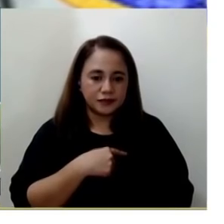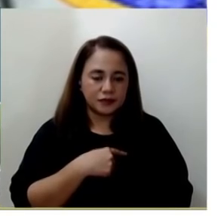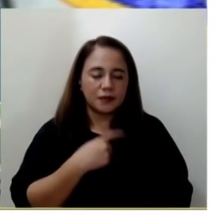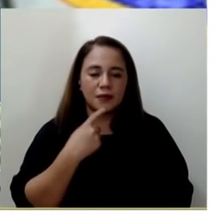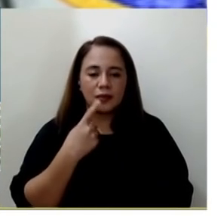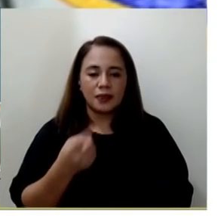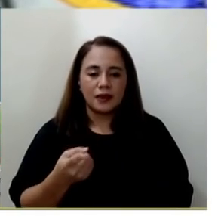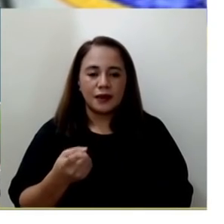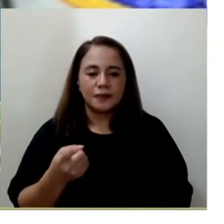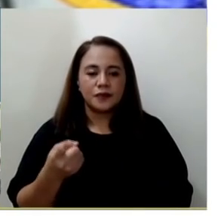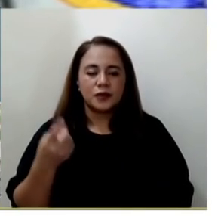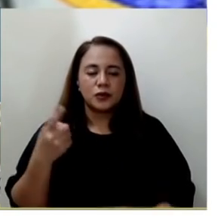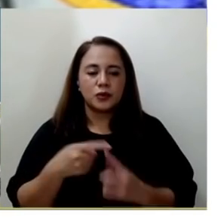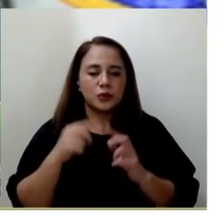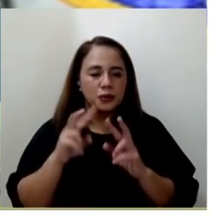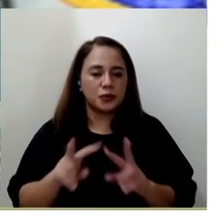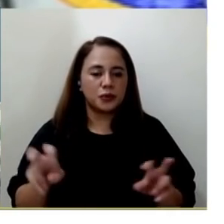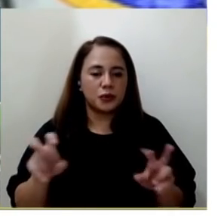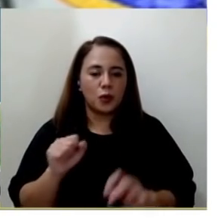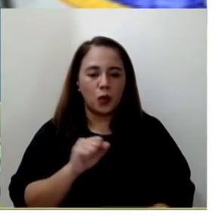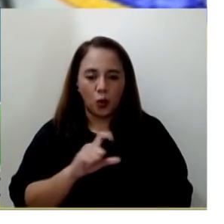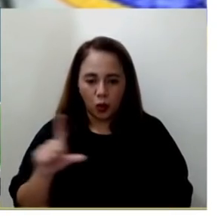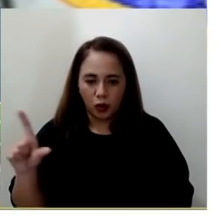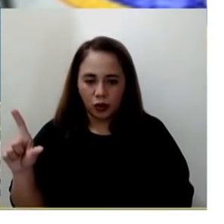It's to investigate all